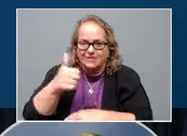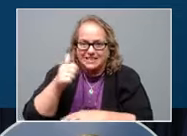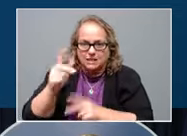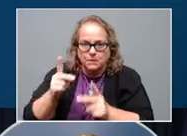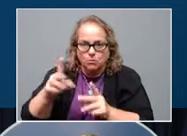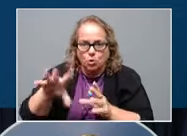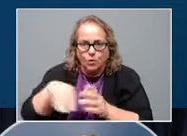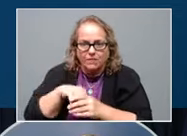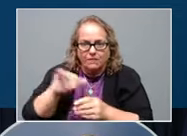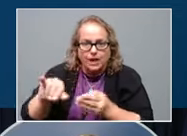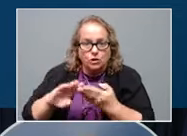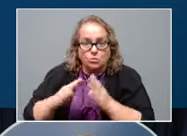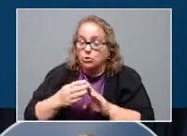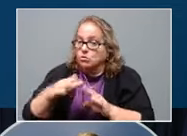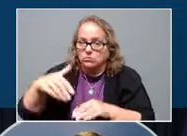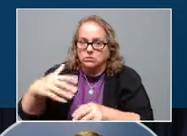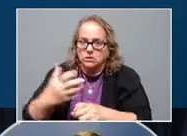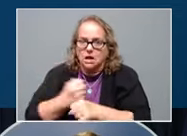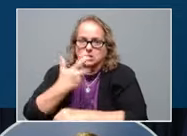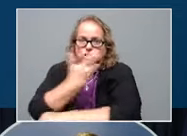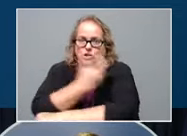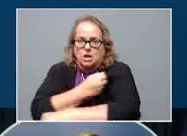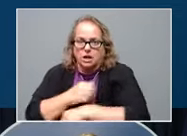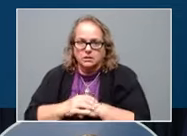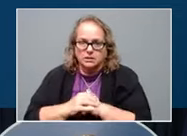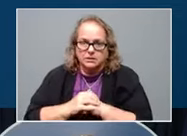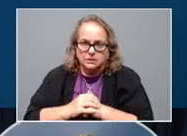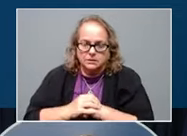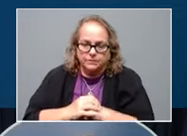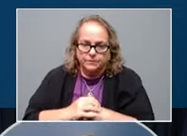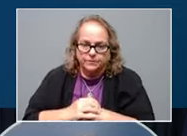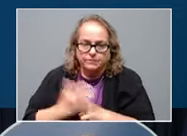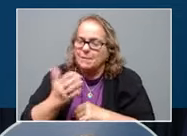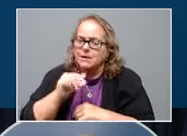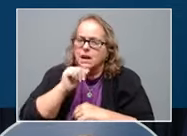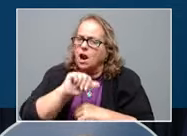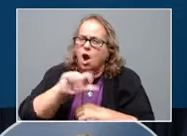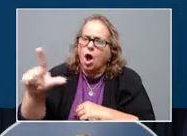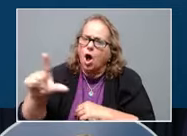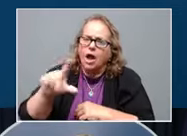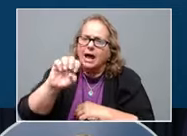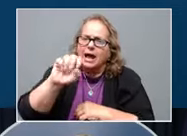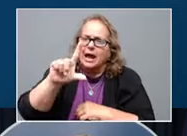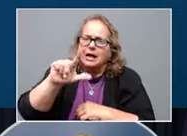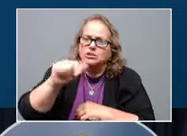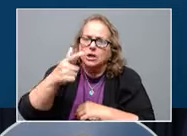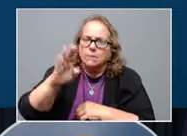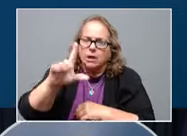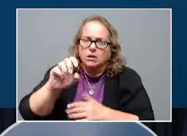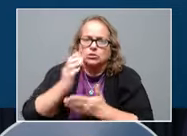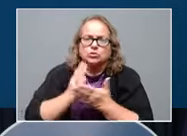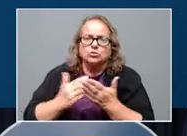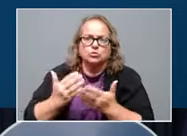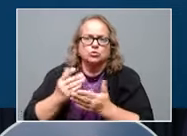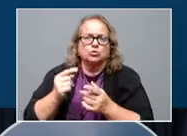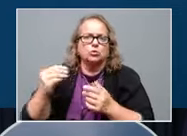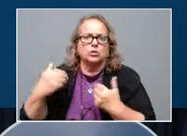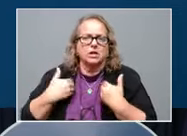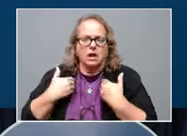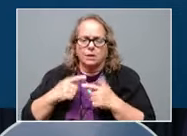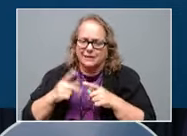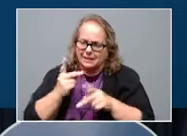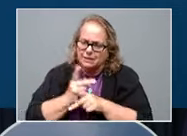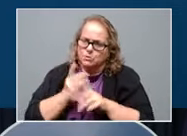gotten a shot. I'm sure not all of them eligible. Some of them are too young, but please keep pushing. When we go